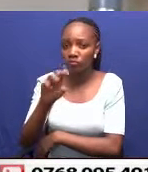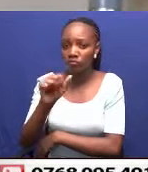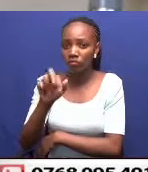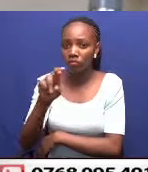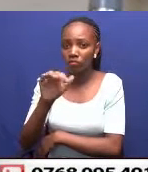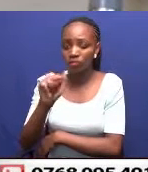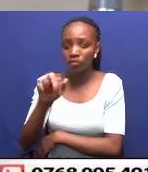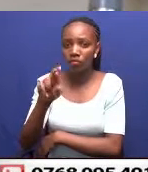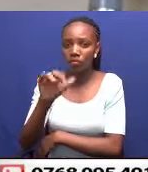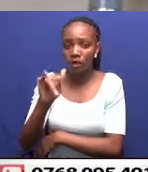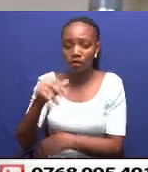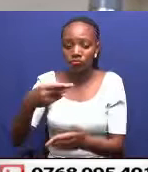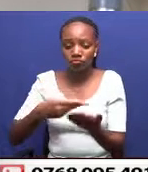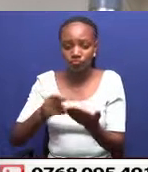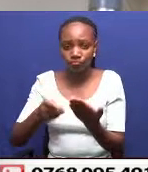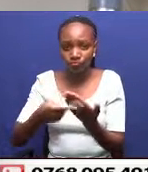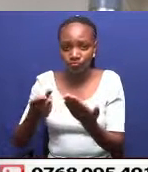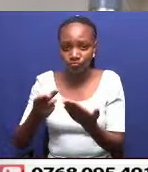survive.